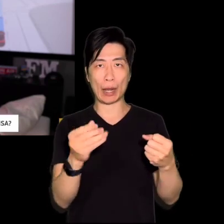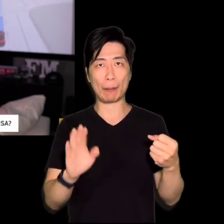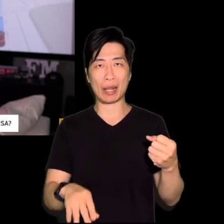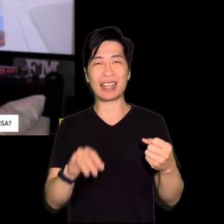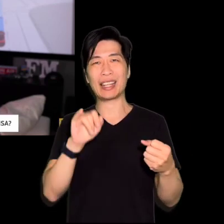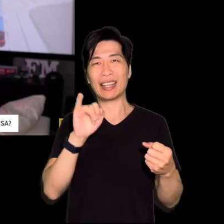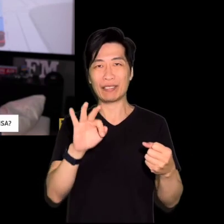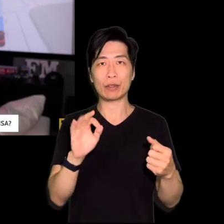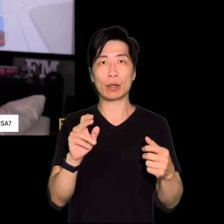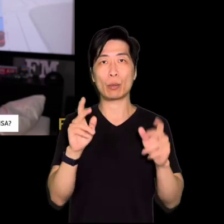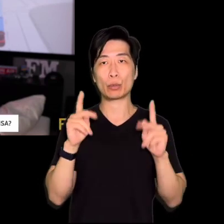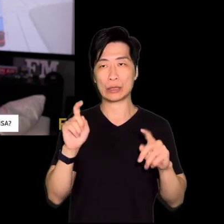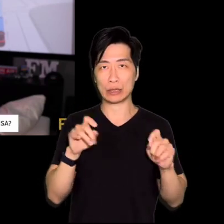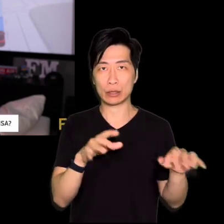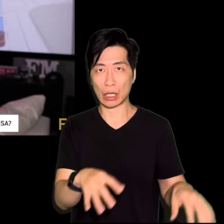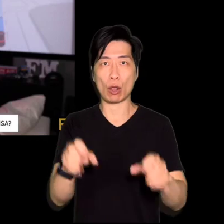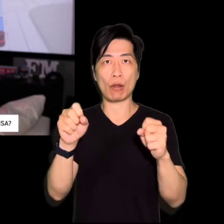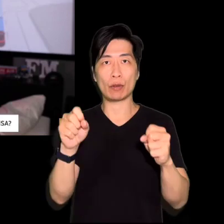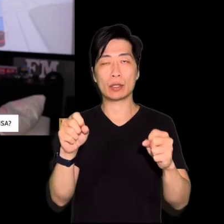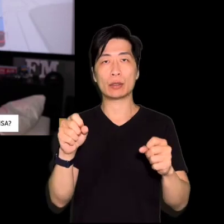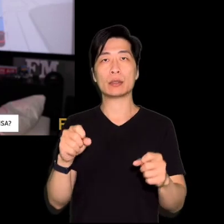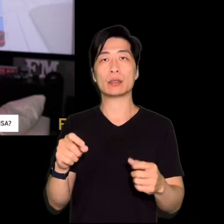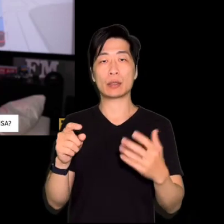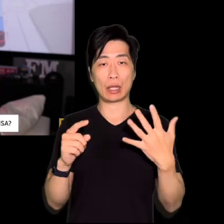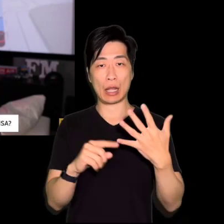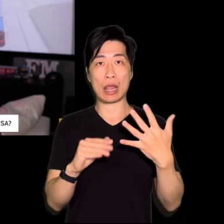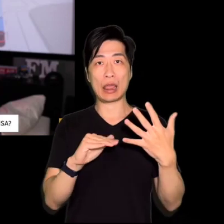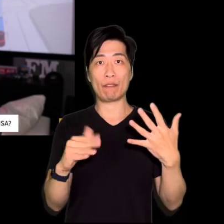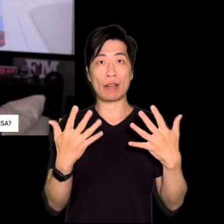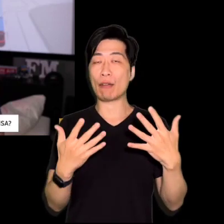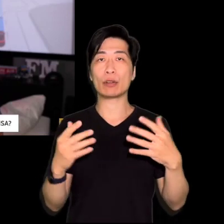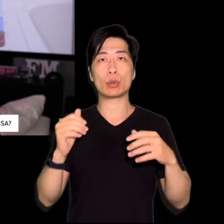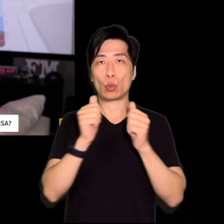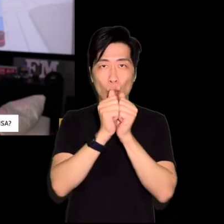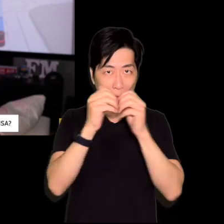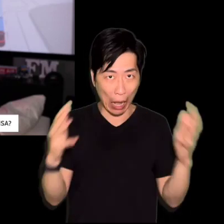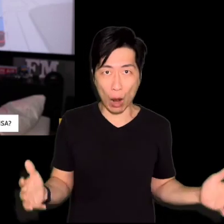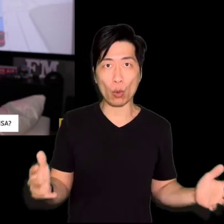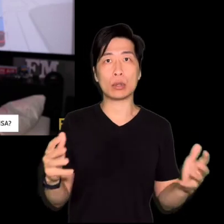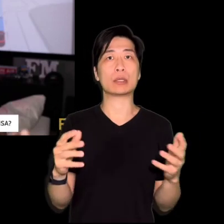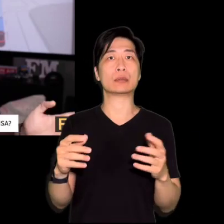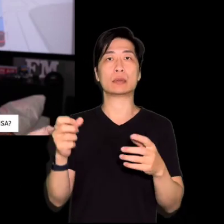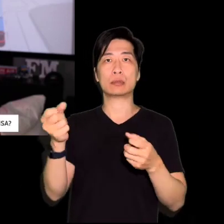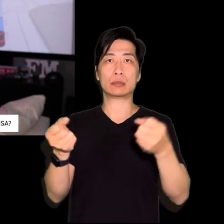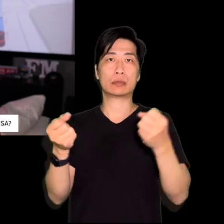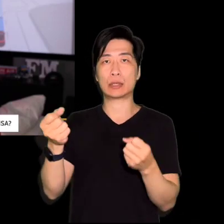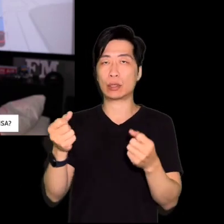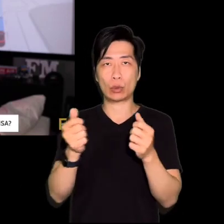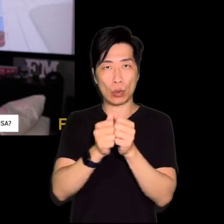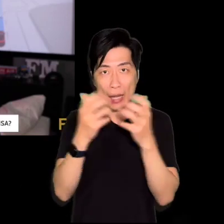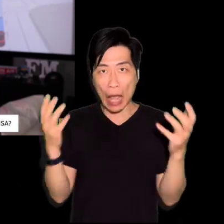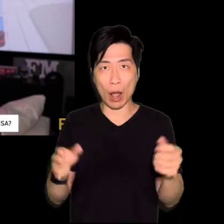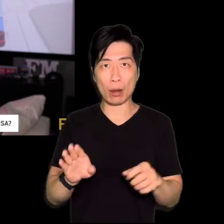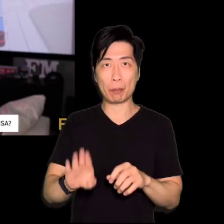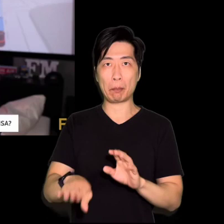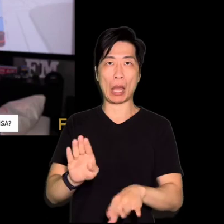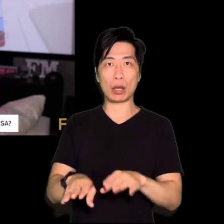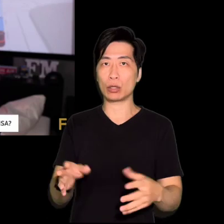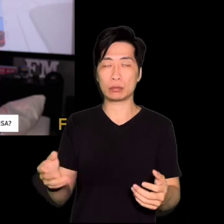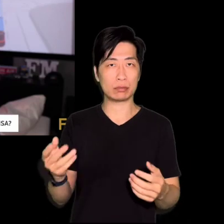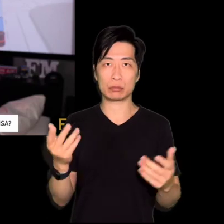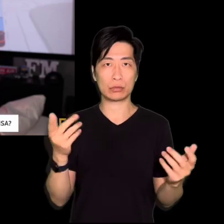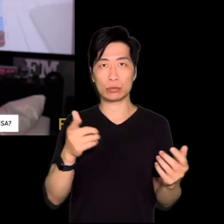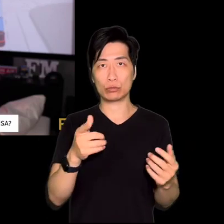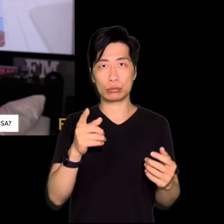steering wheel and pedal in case somebody needs to jump on behind it, but it takes full responsibility. Then level 5, it doesn't even have a steering wheel and pedal. It's just a